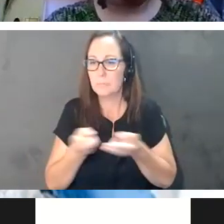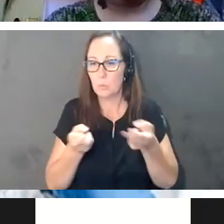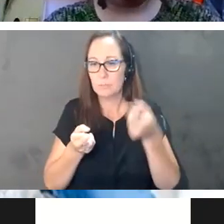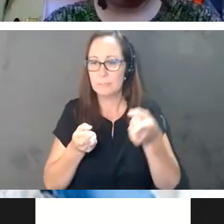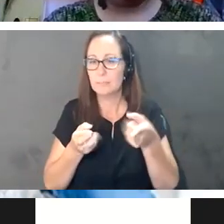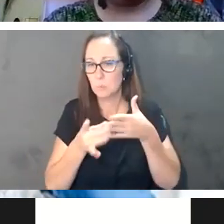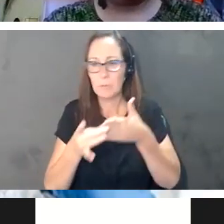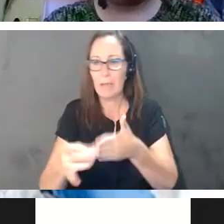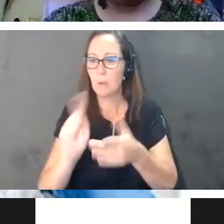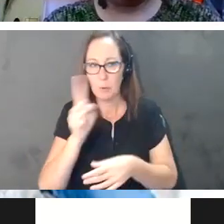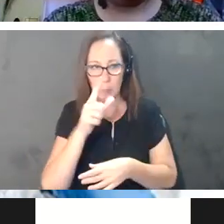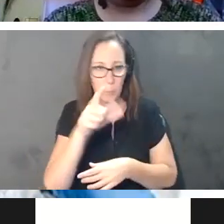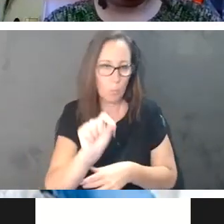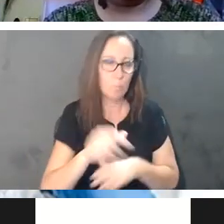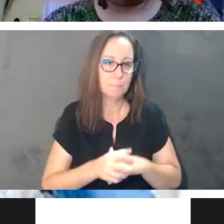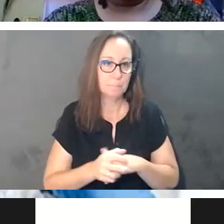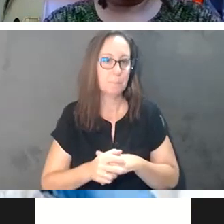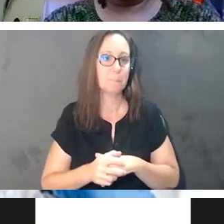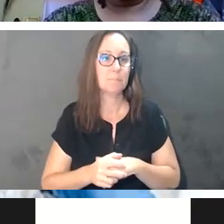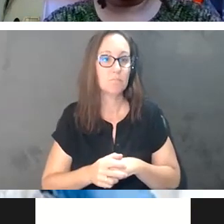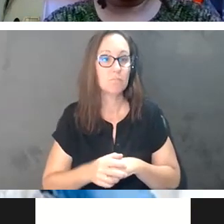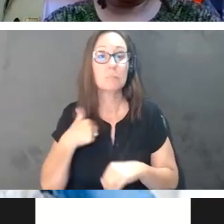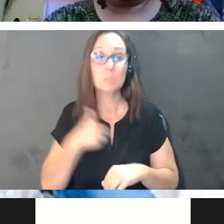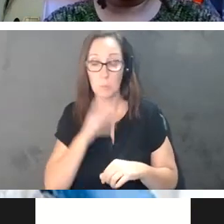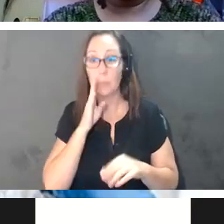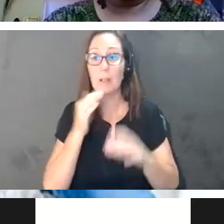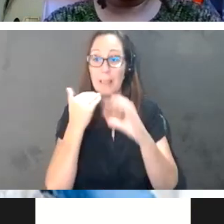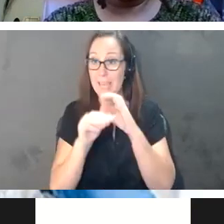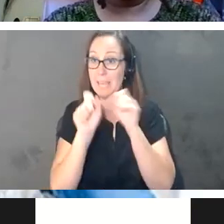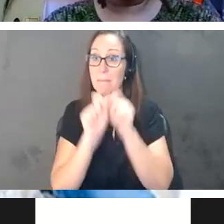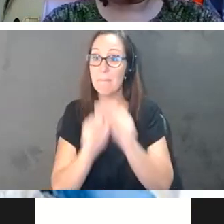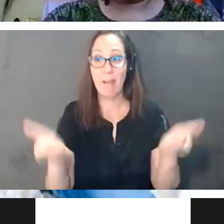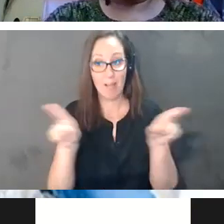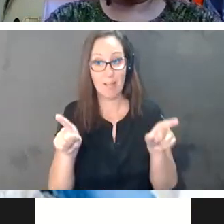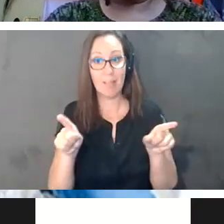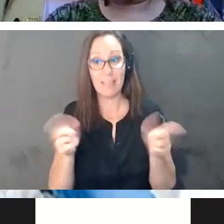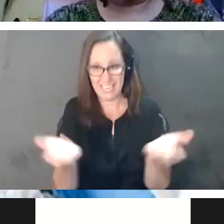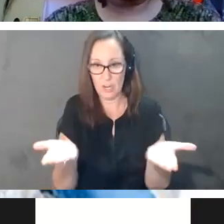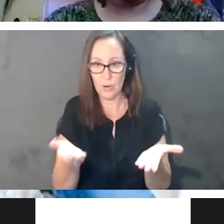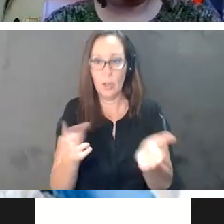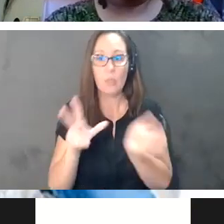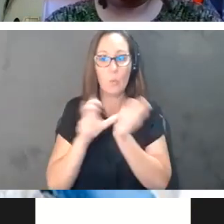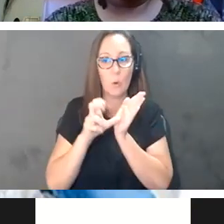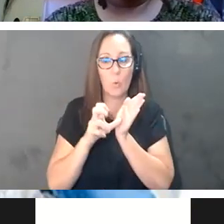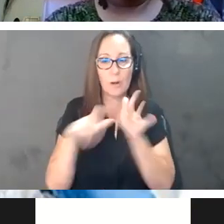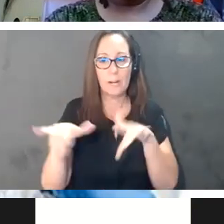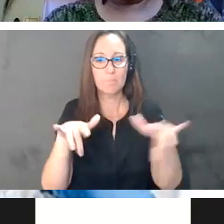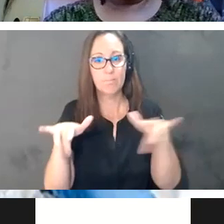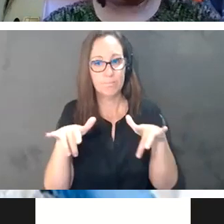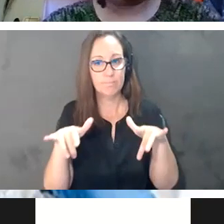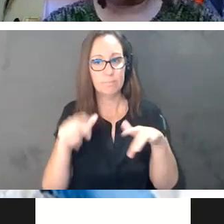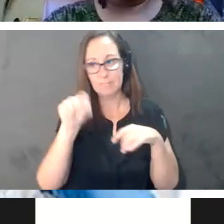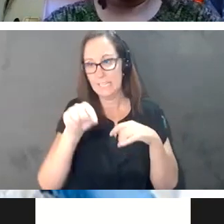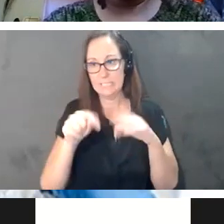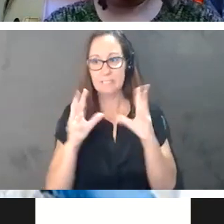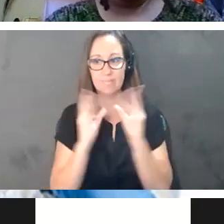direction. We will be emailing everyone the recording of today's call, or excuse